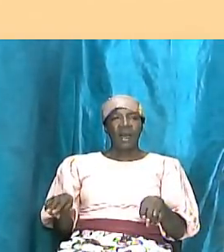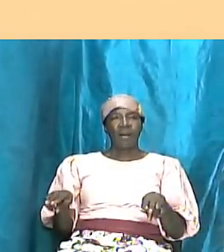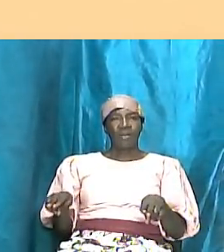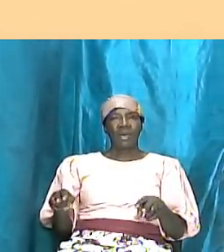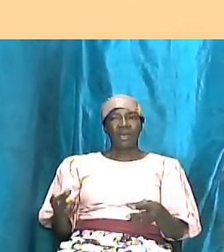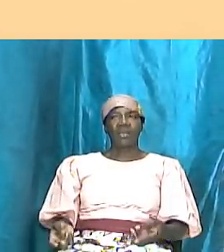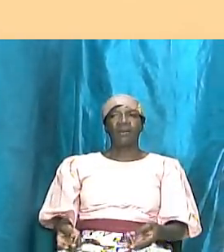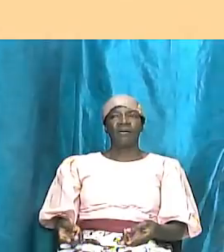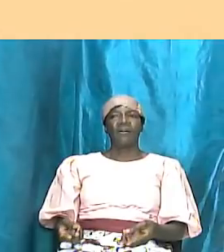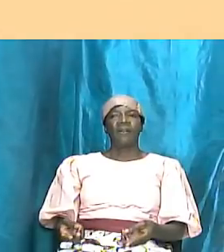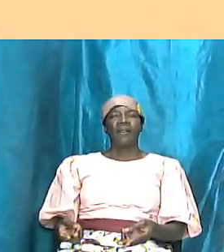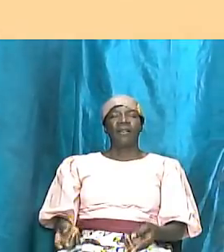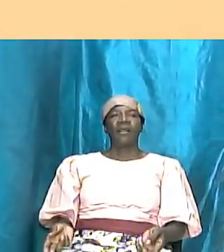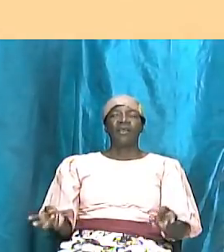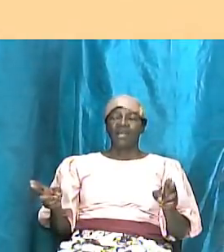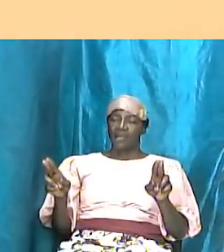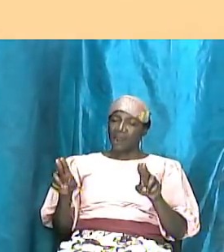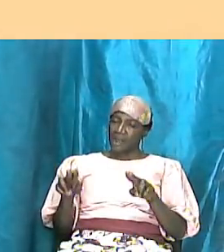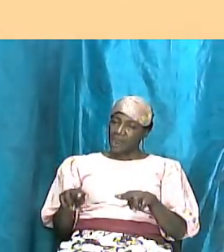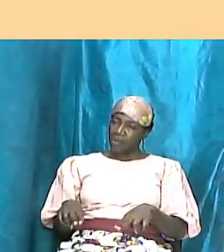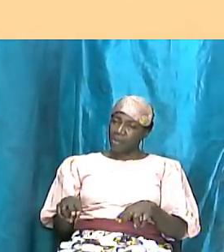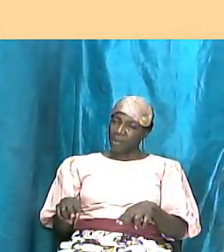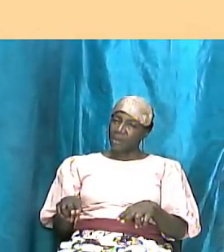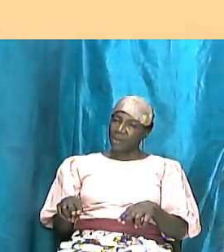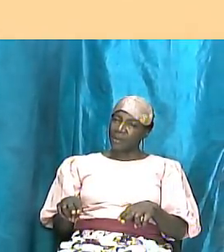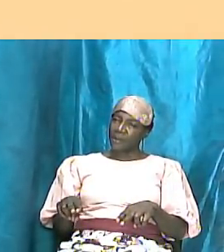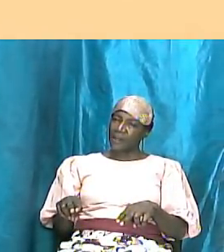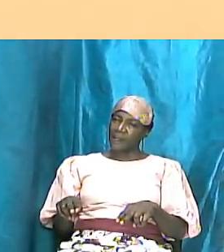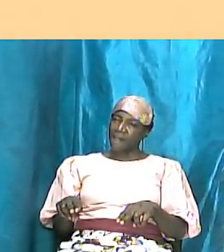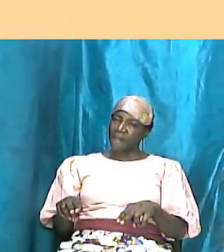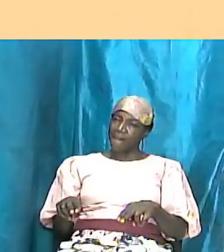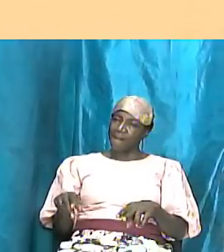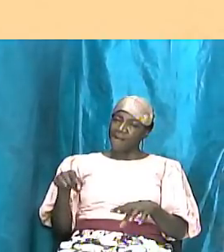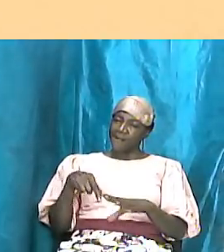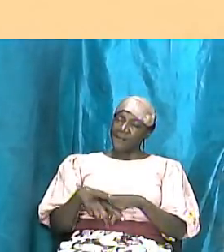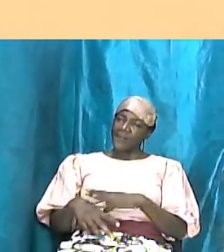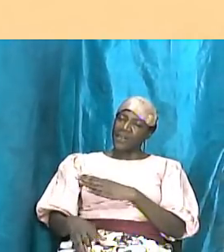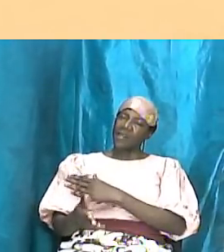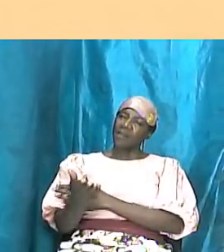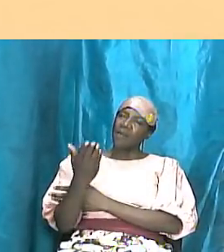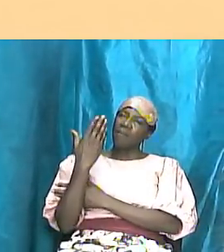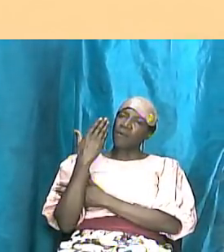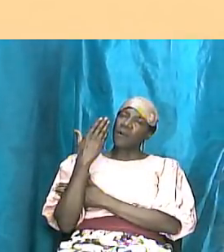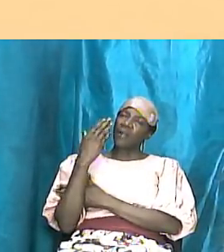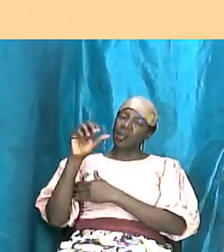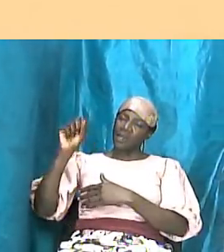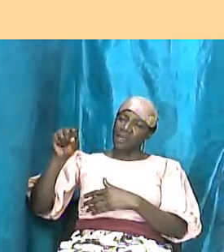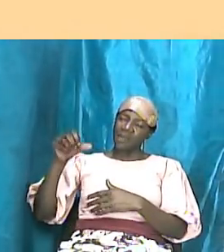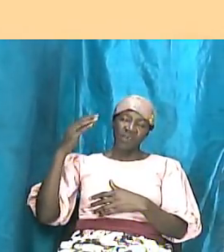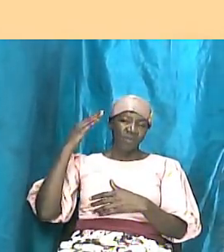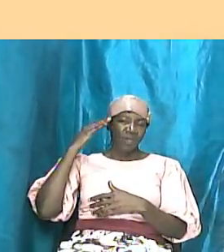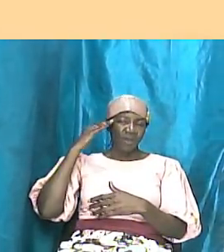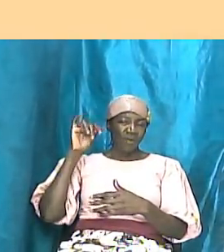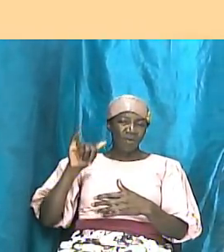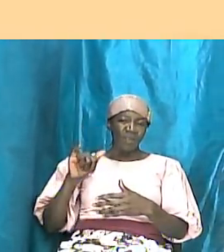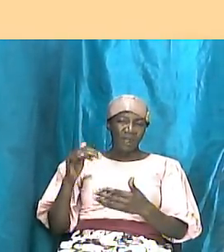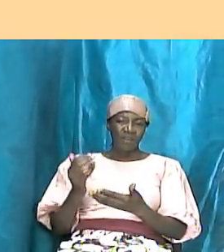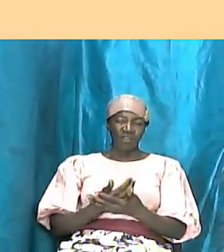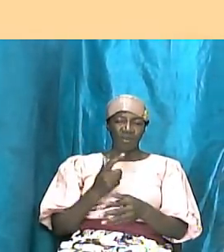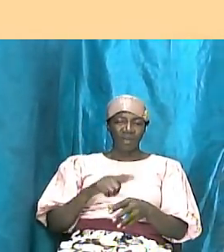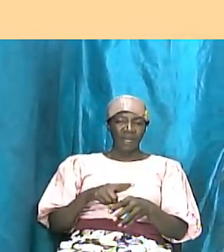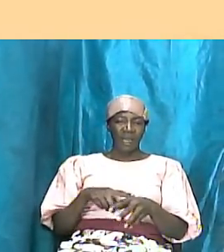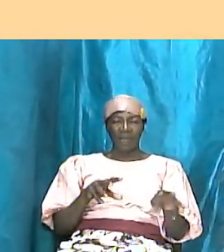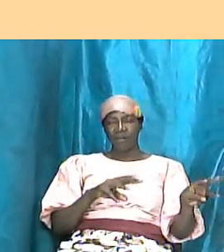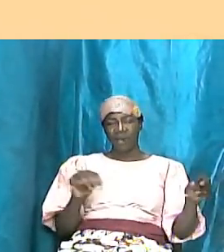And it happened, brothers and sisters, in the morning. Yes, we know that some time had elapsed because